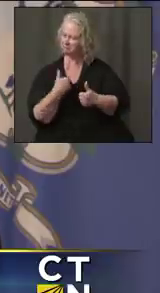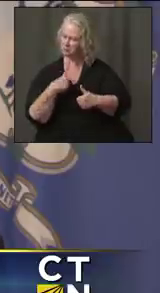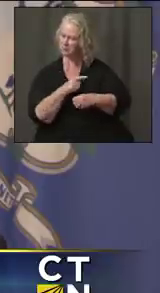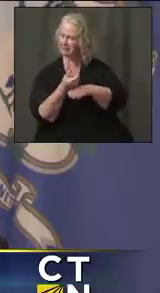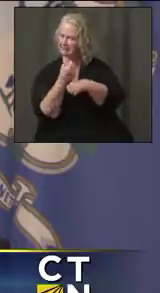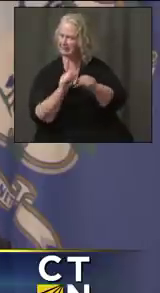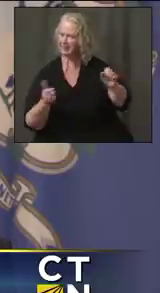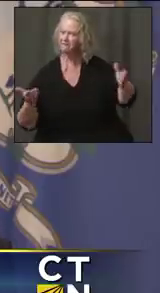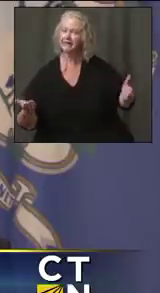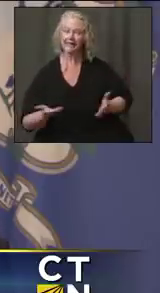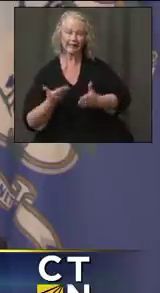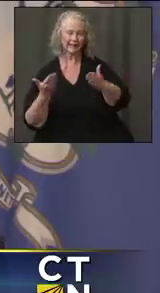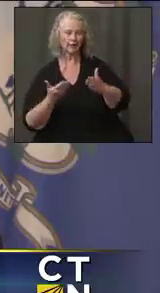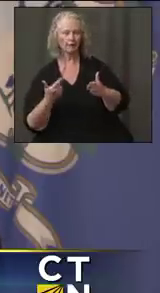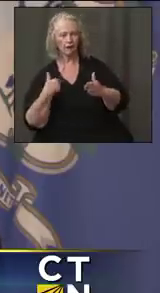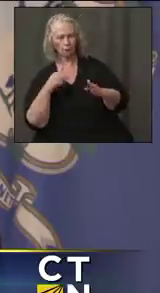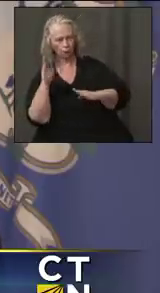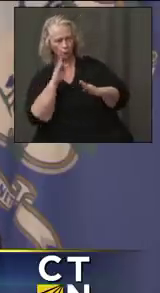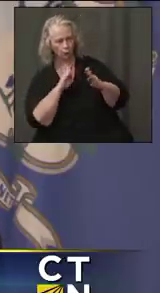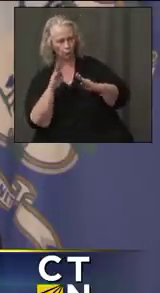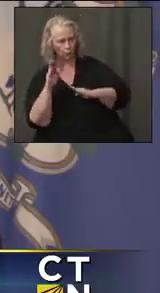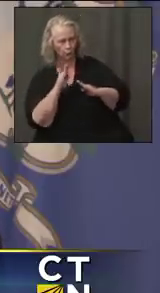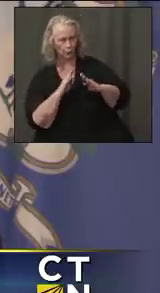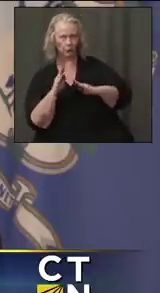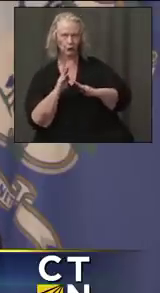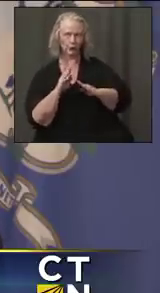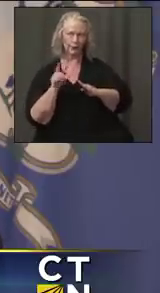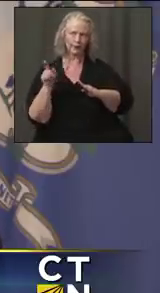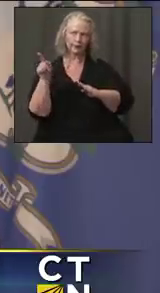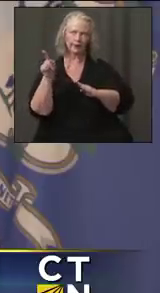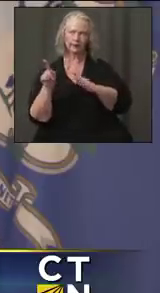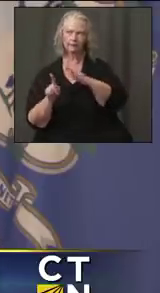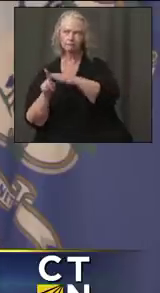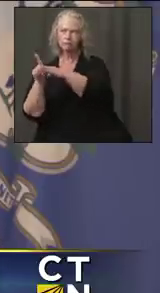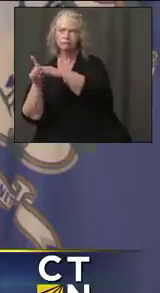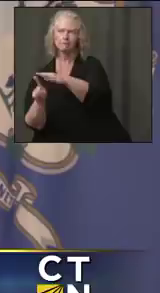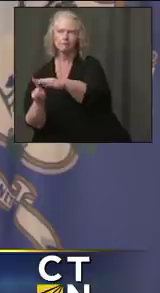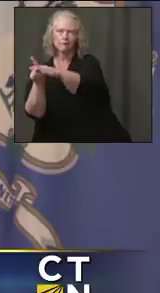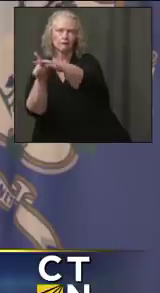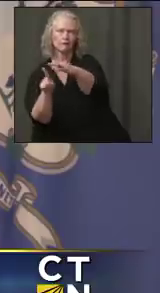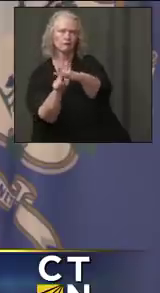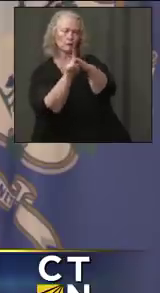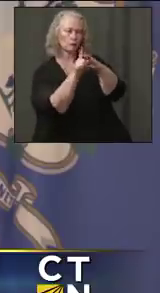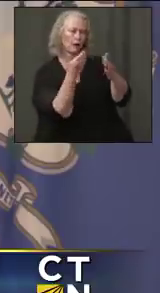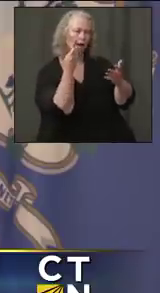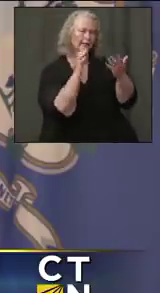safely. As you know, I do worry about these flare-ups. I see what's going on around the